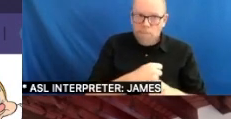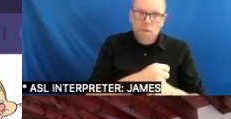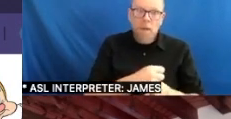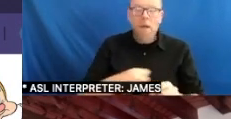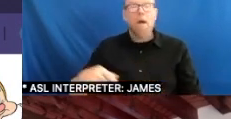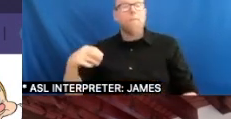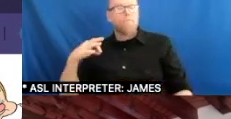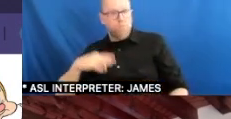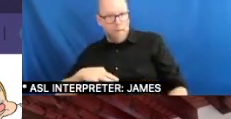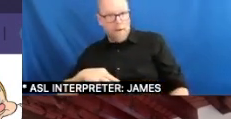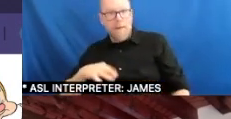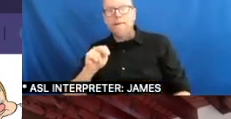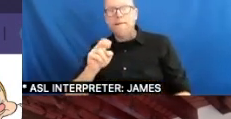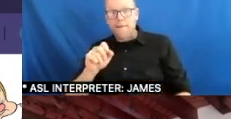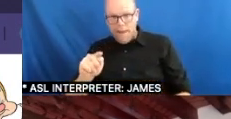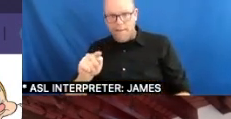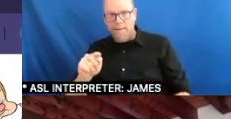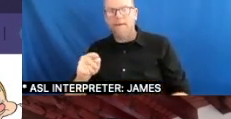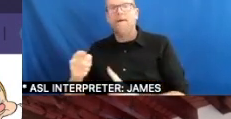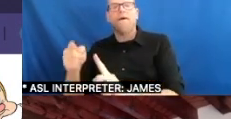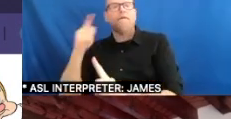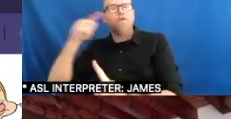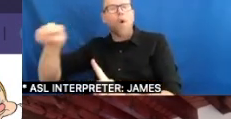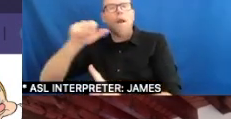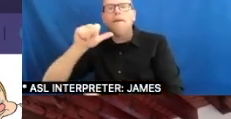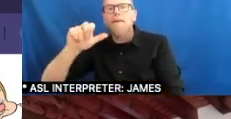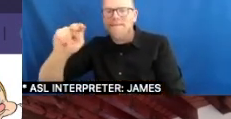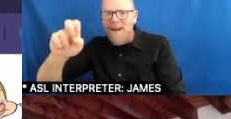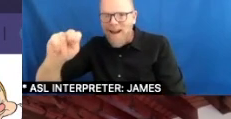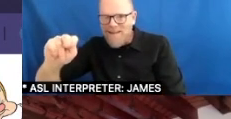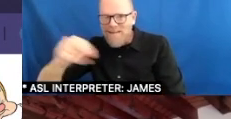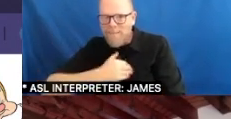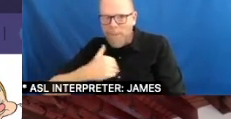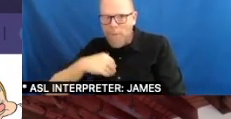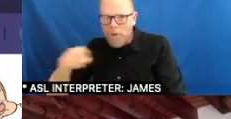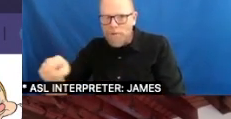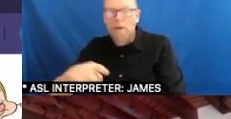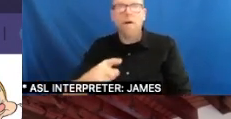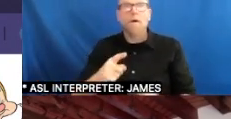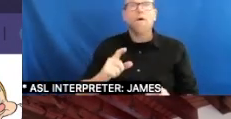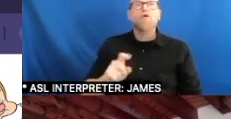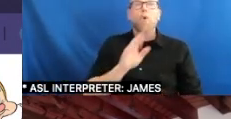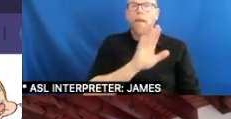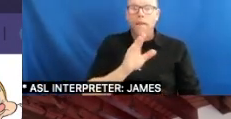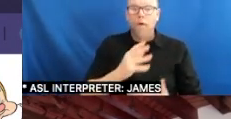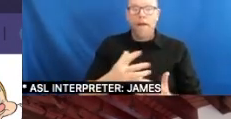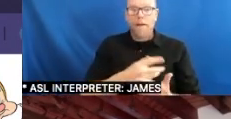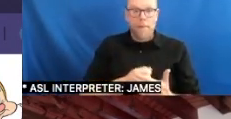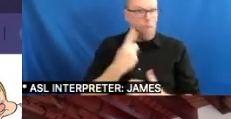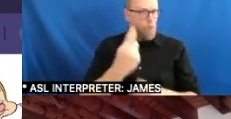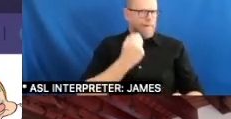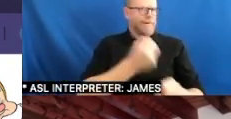the net income generated by non-members. So their income for 1 year working in their